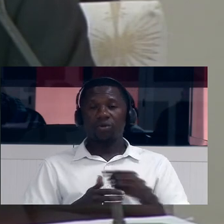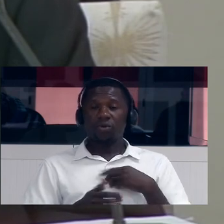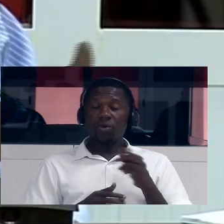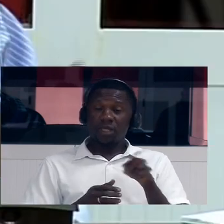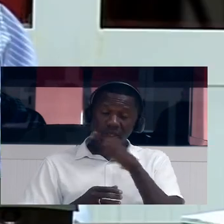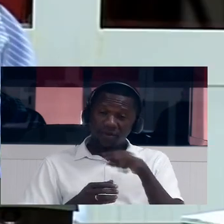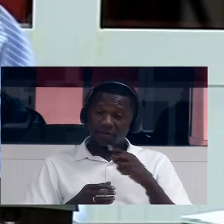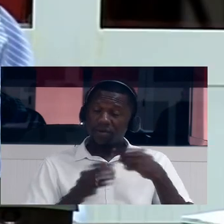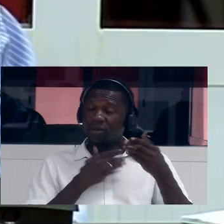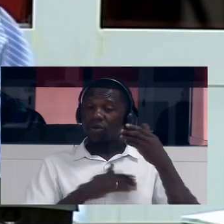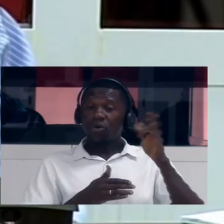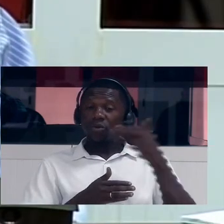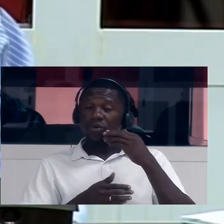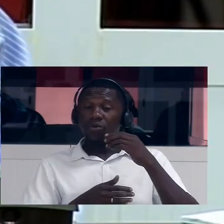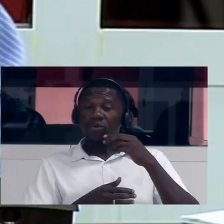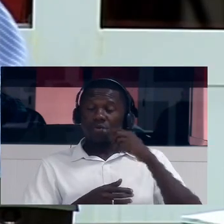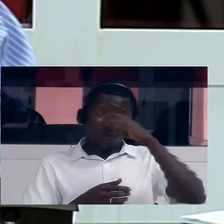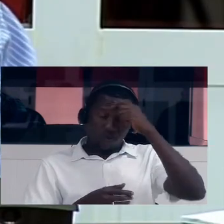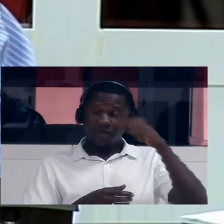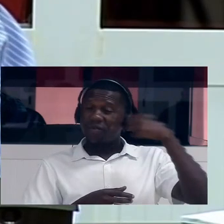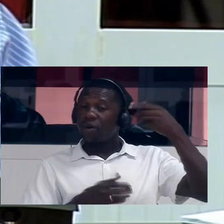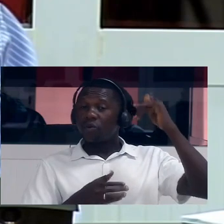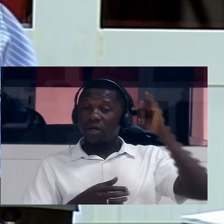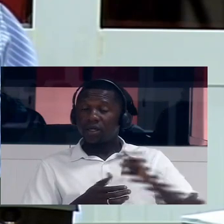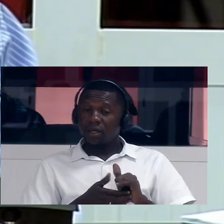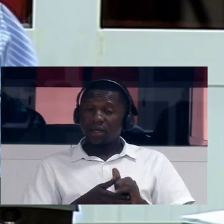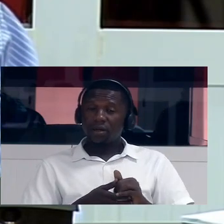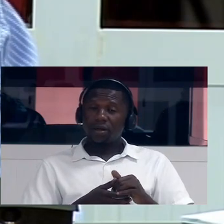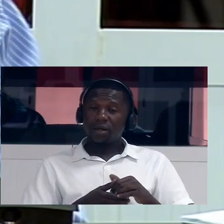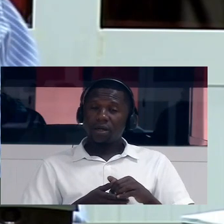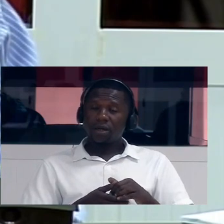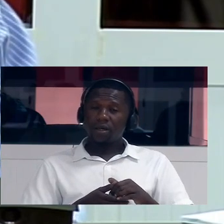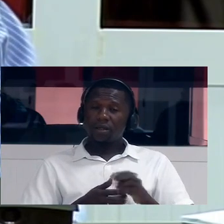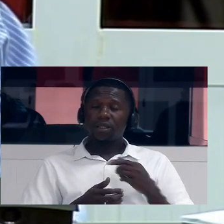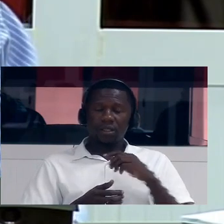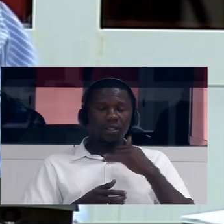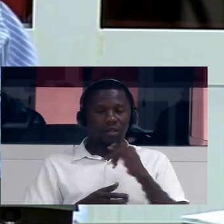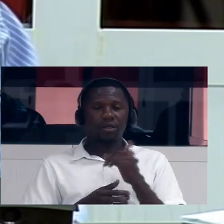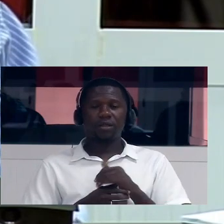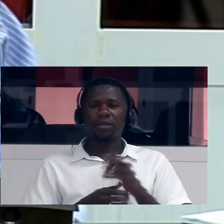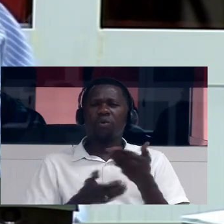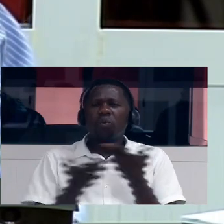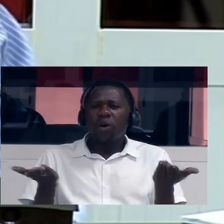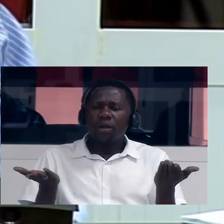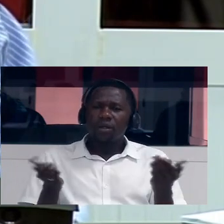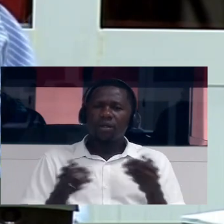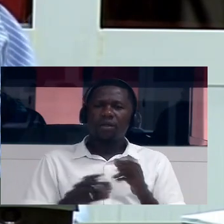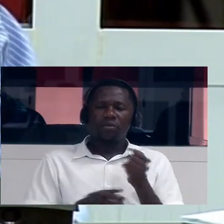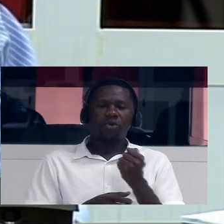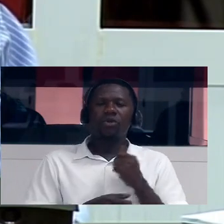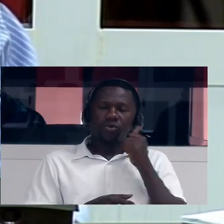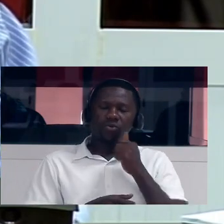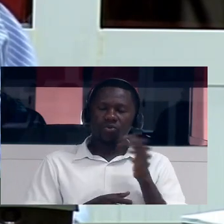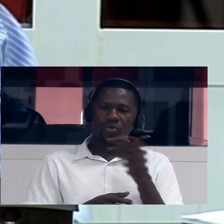work for the past 1 year and some months? He said, yes, sir. I said, why? He said, because he used to go to State